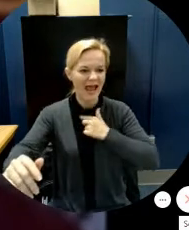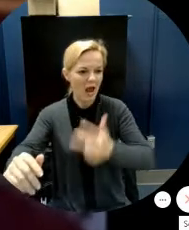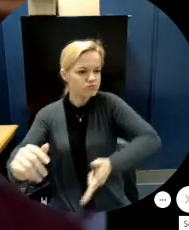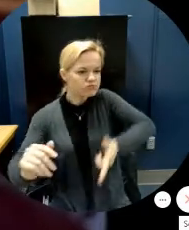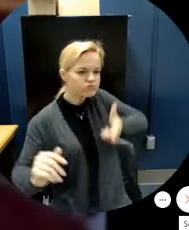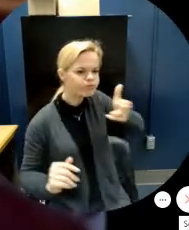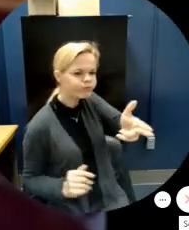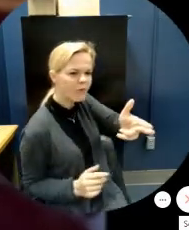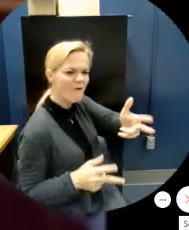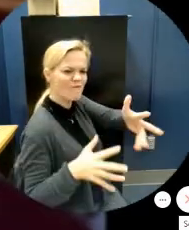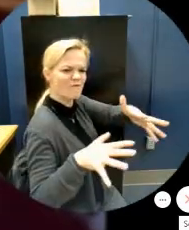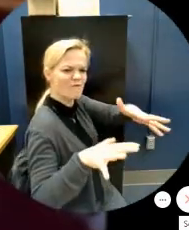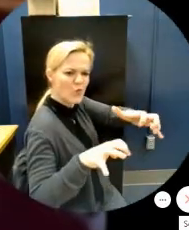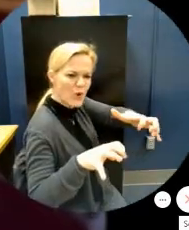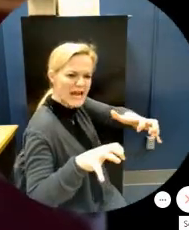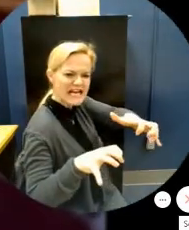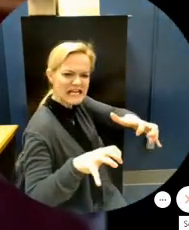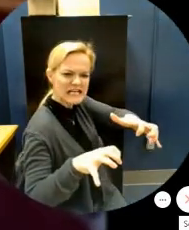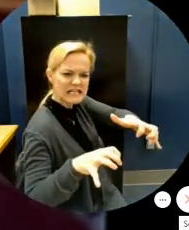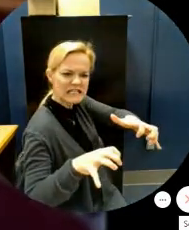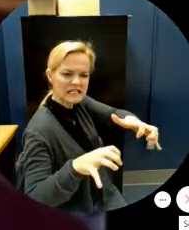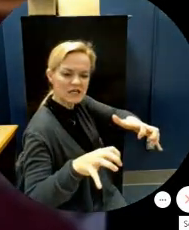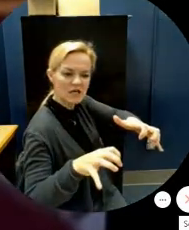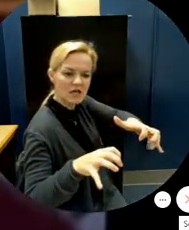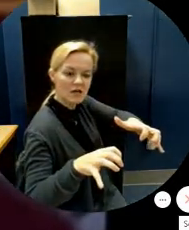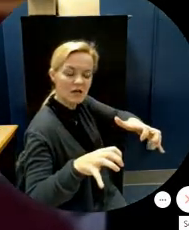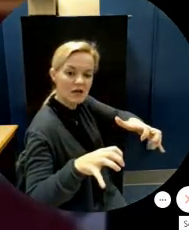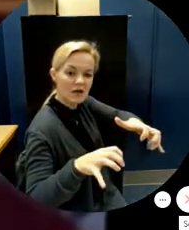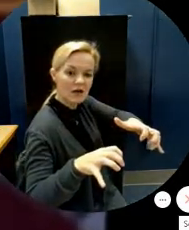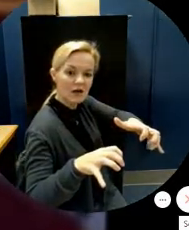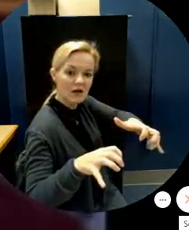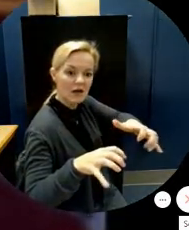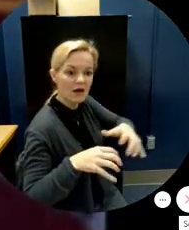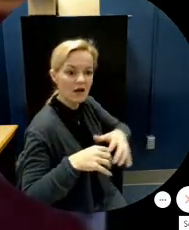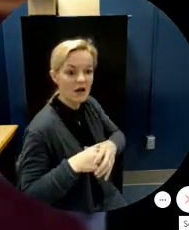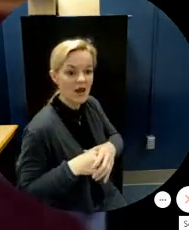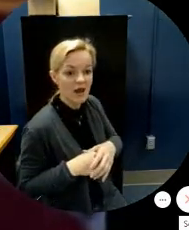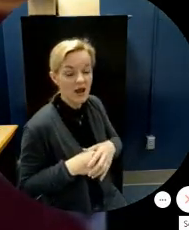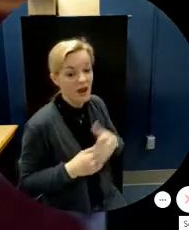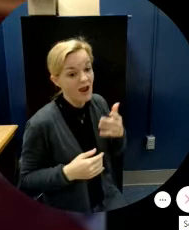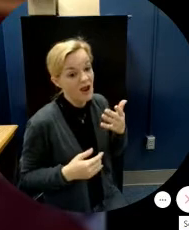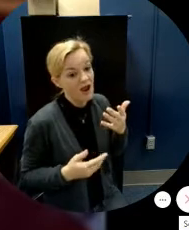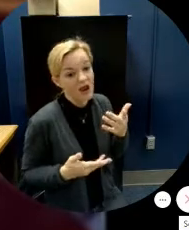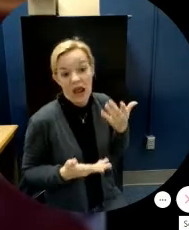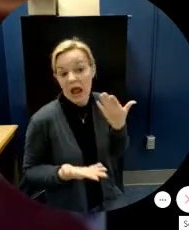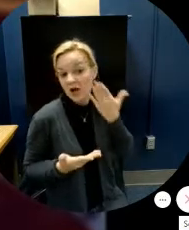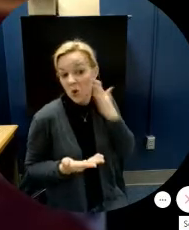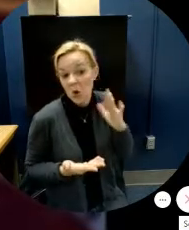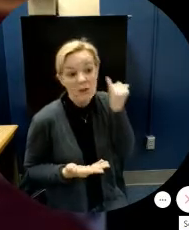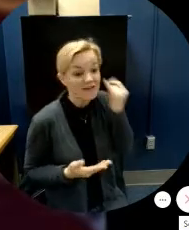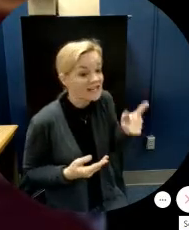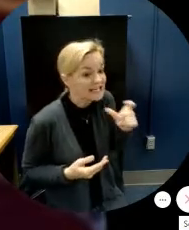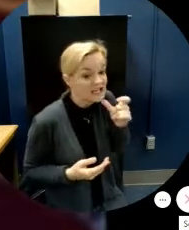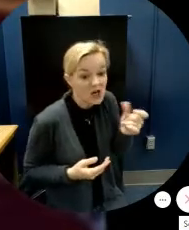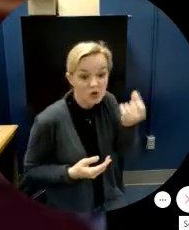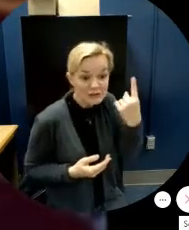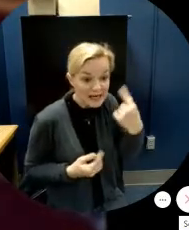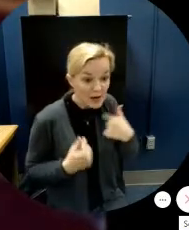freeze. He, whether he didn't understand me, whether he was drunk, I don't know, but he didn't drop the